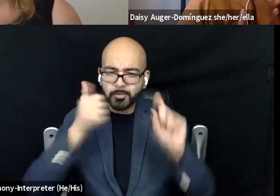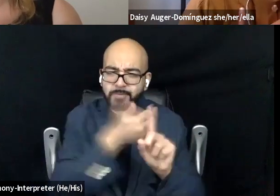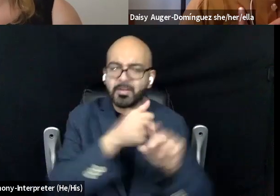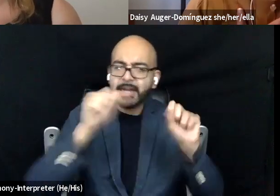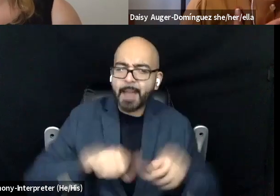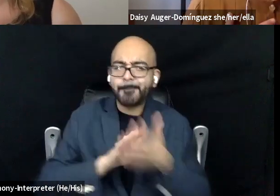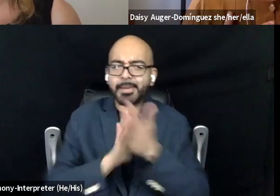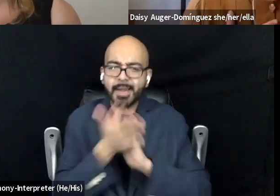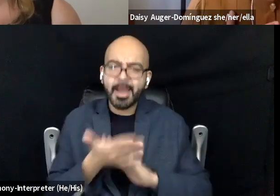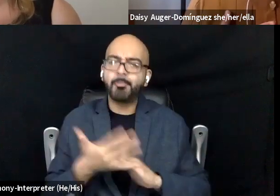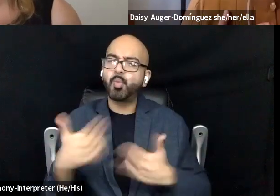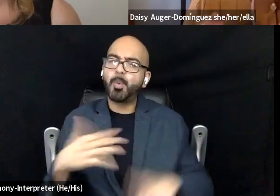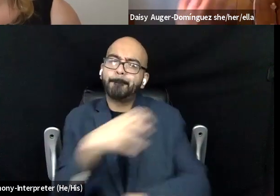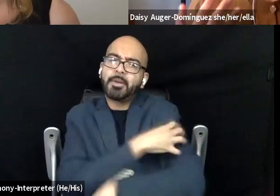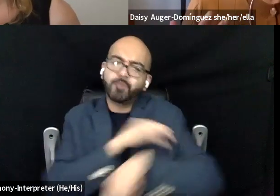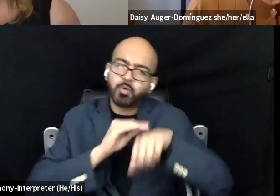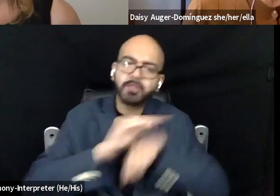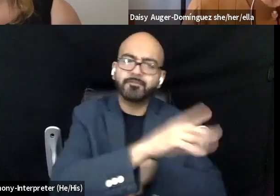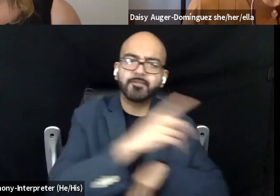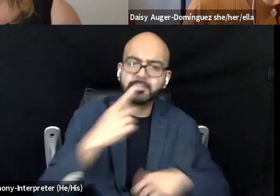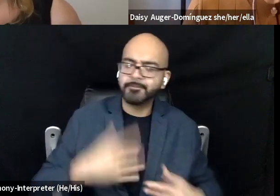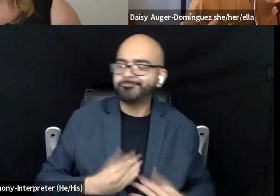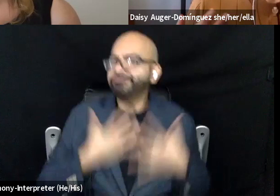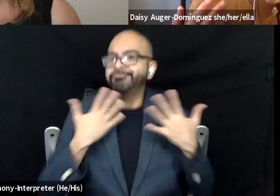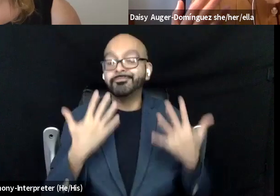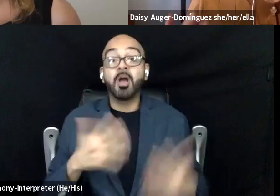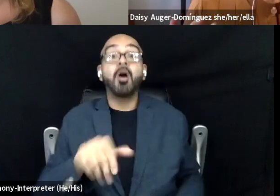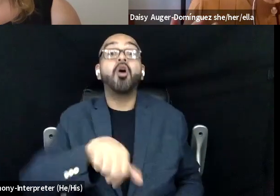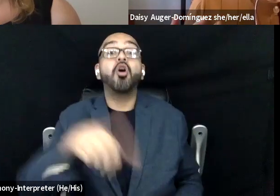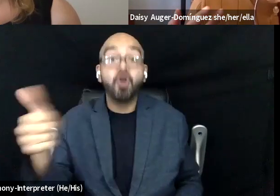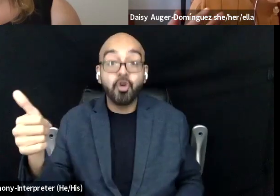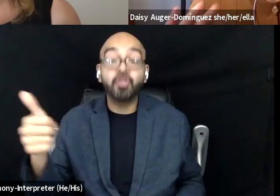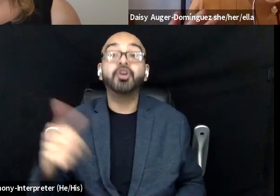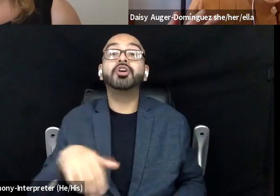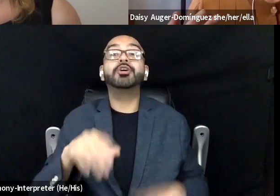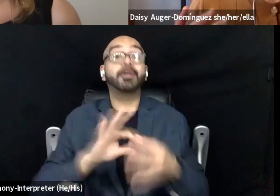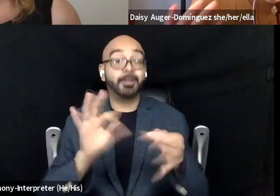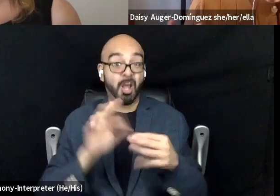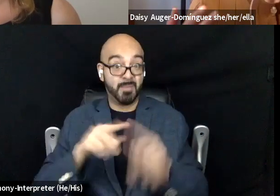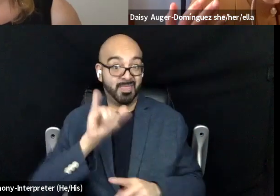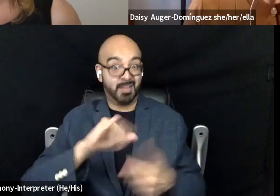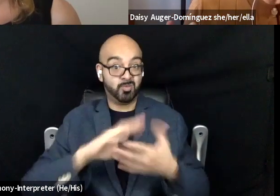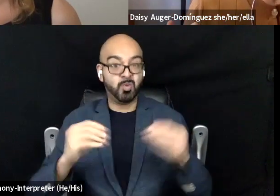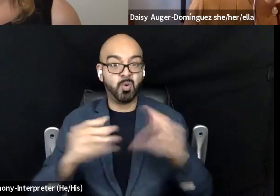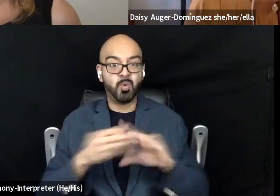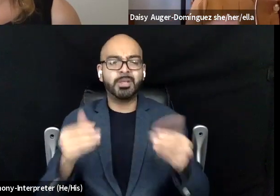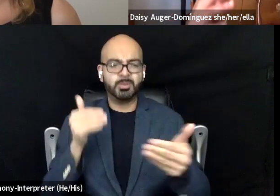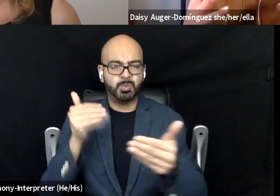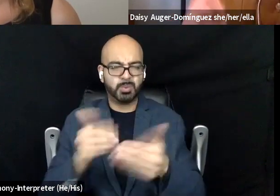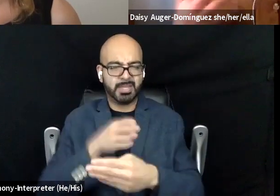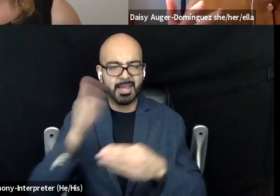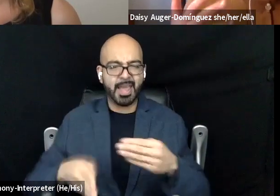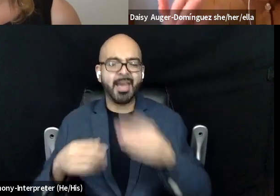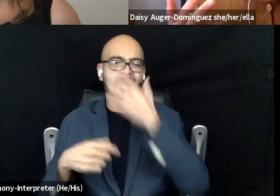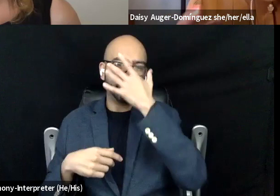forever one of my most powerful stories. But the other piece about that was that towards the end, as I joked with her, I was like, you're burying the lead here, because she was